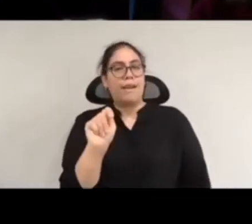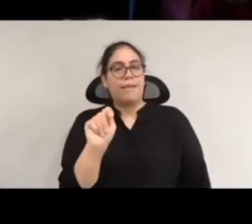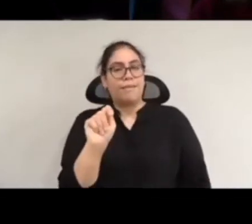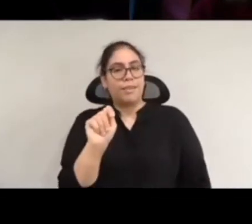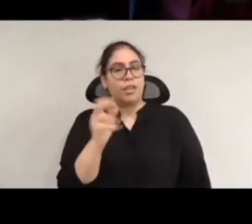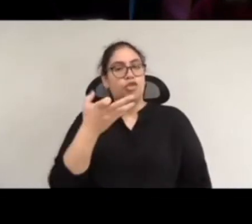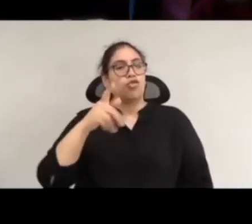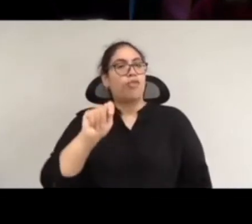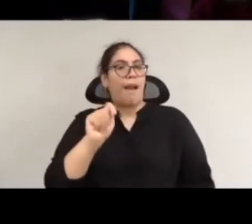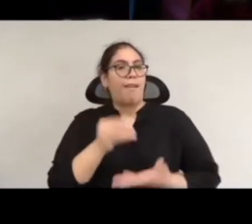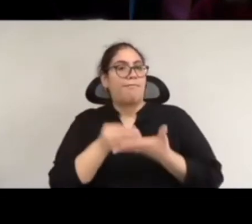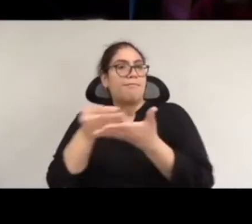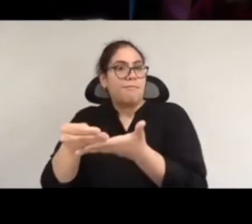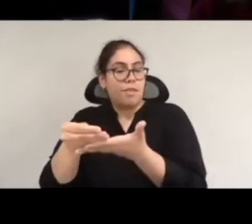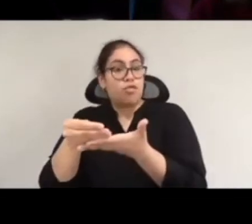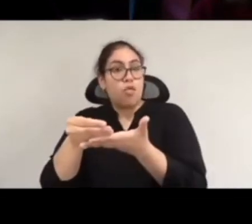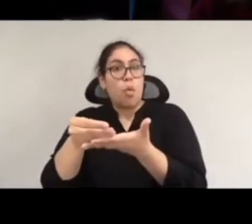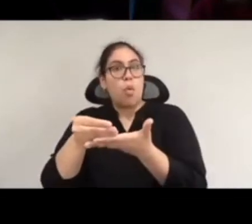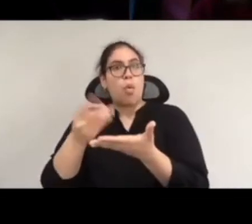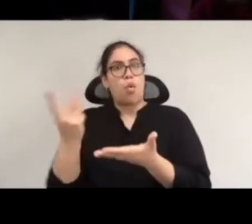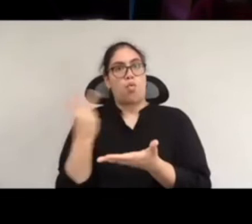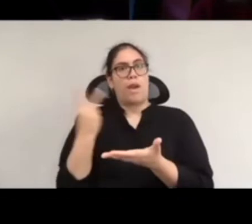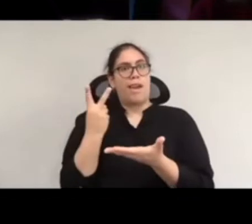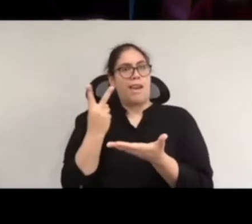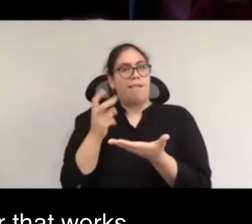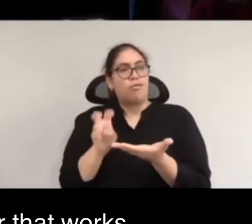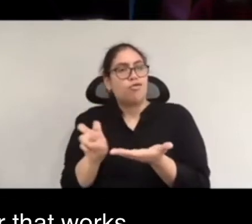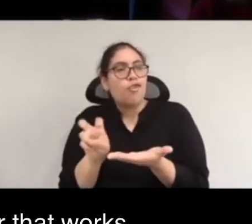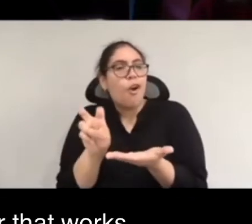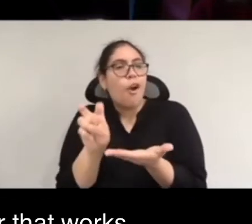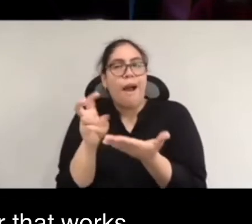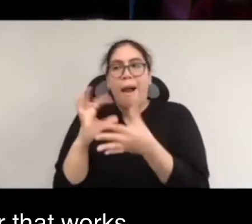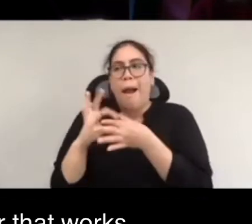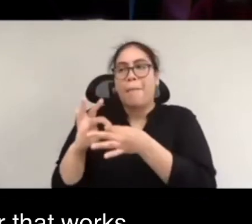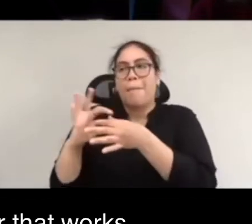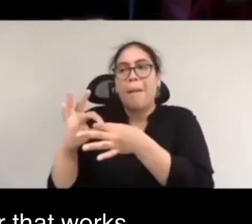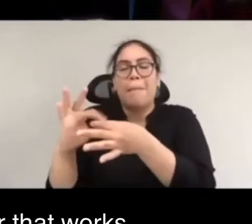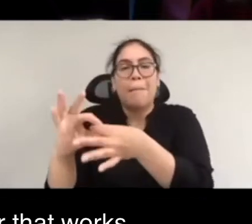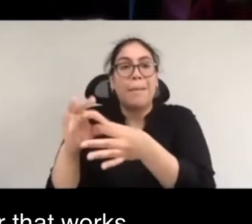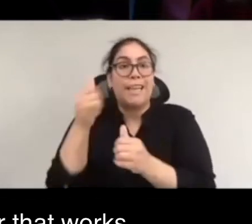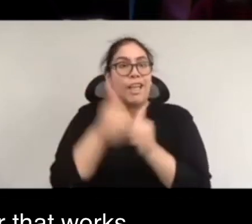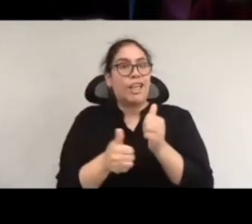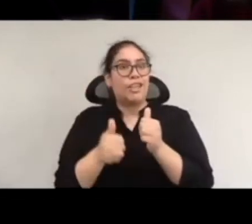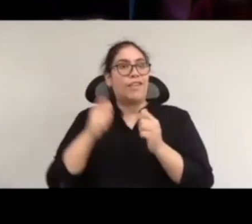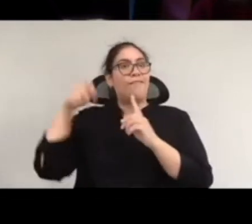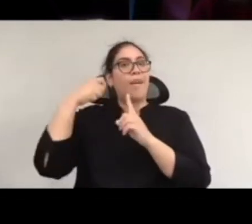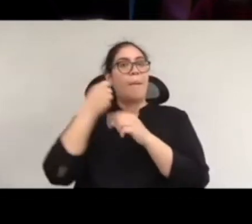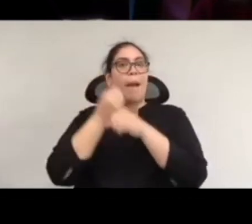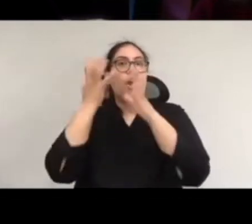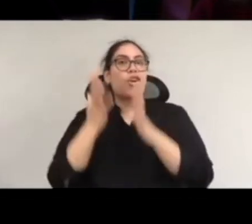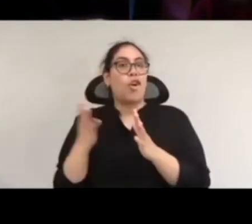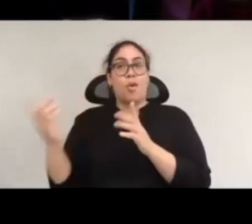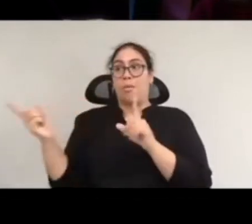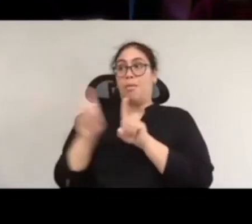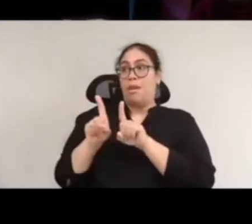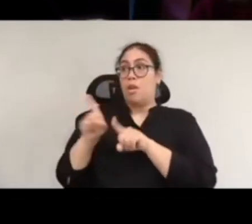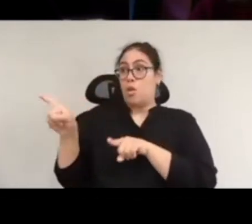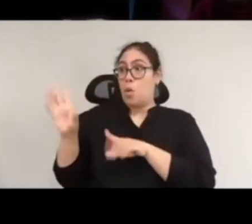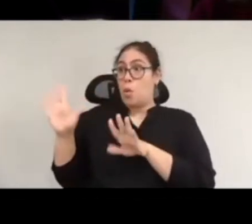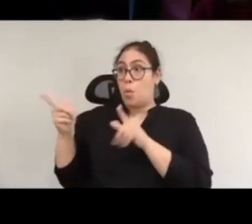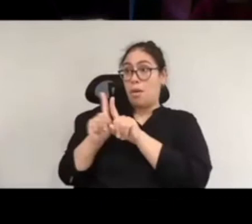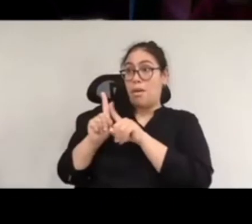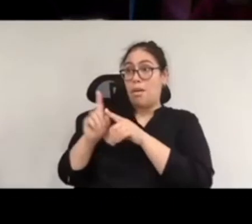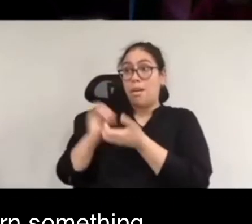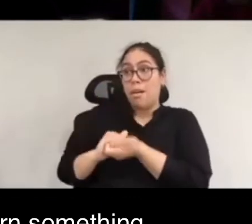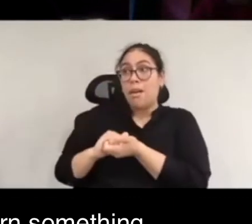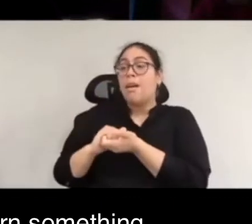Grant. And so we have taken a journey together. Each filmmaker that works with me, I always say, you're going under my wings, you're taking flight, whether you